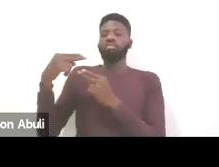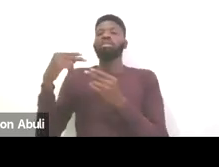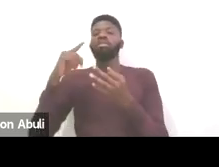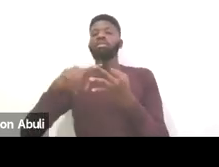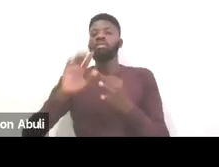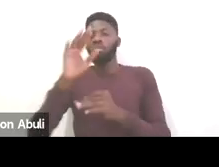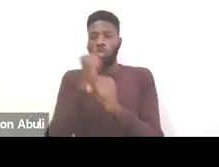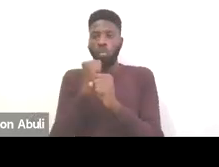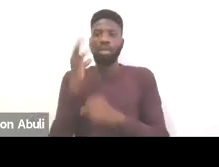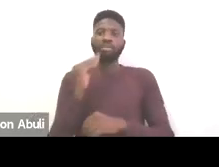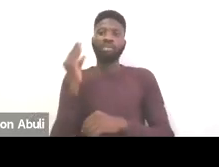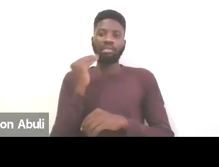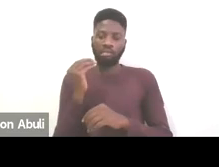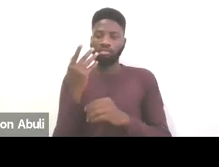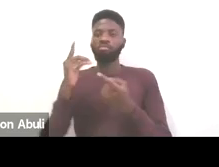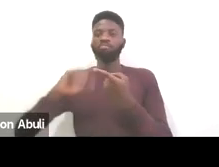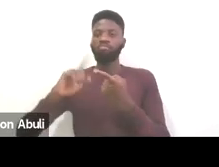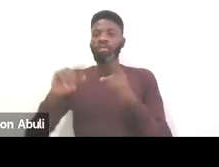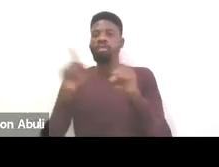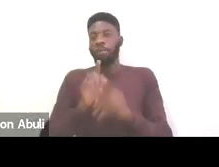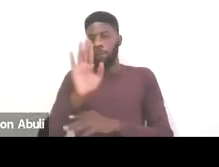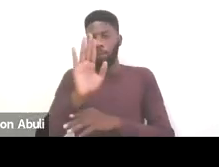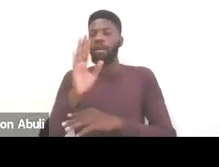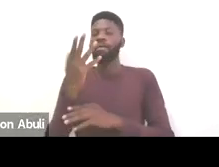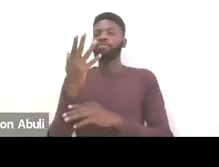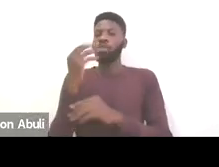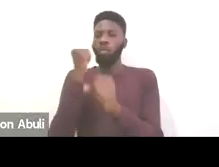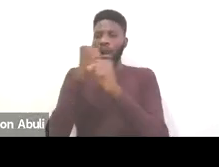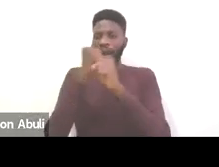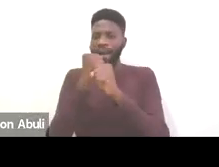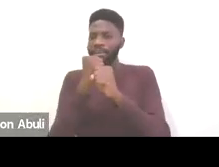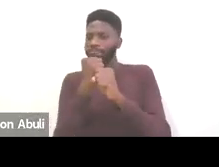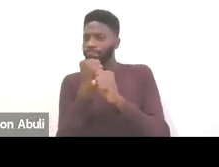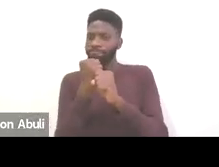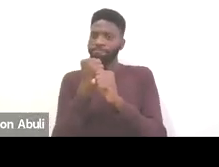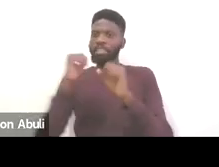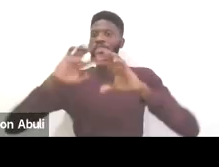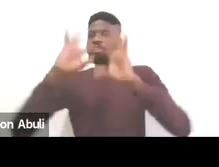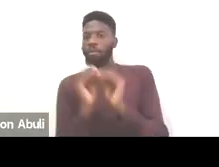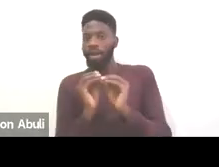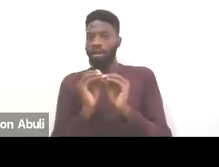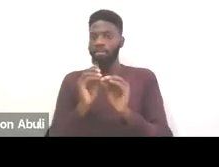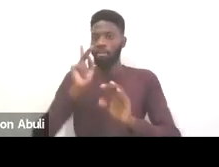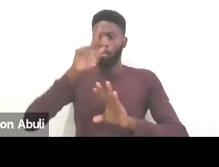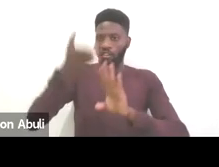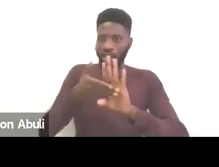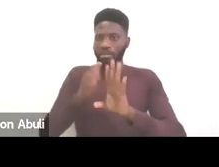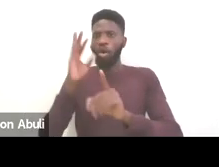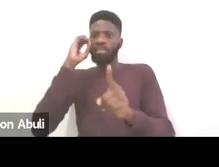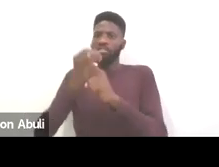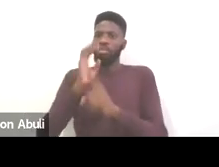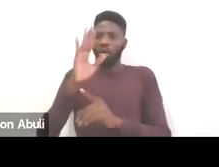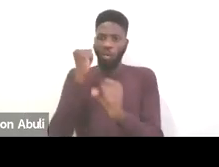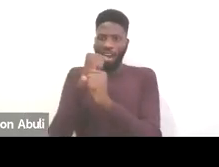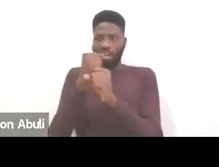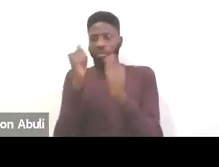work experience, and you also said about your career summary or your profile summary. That involves your career objectives and as